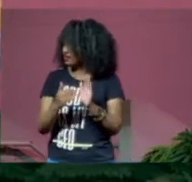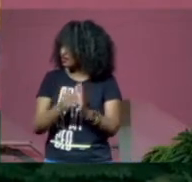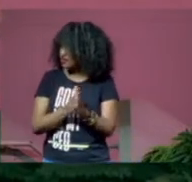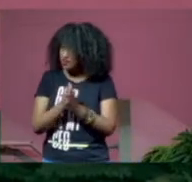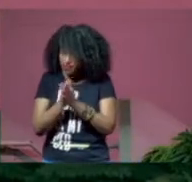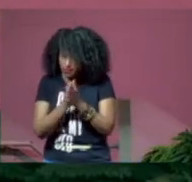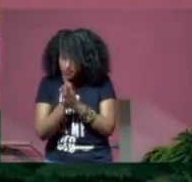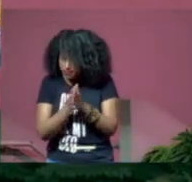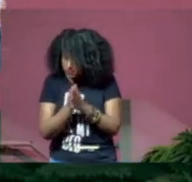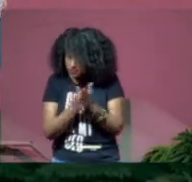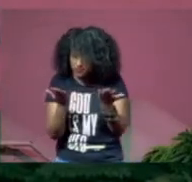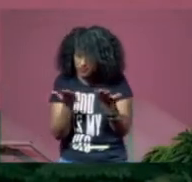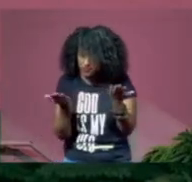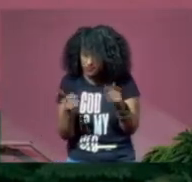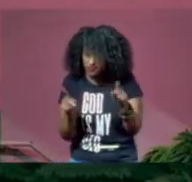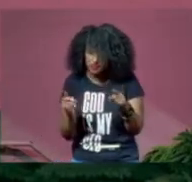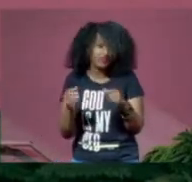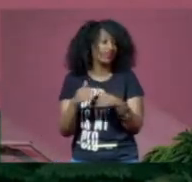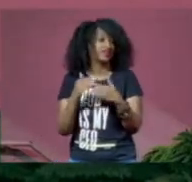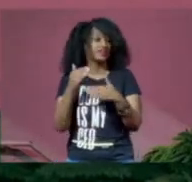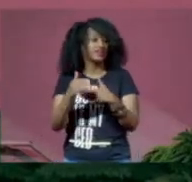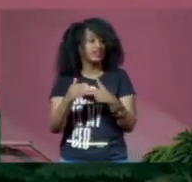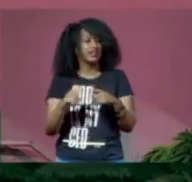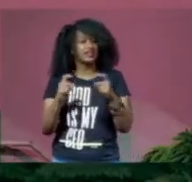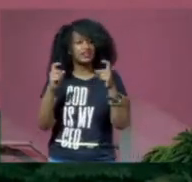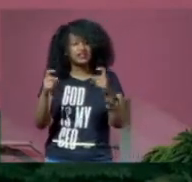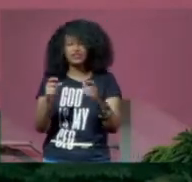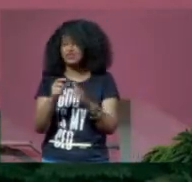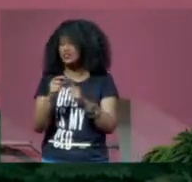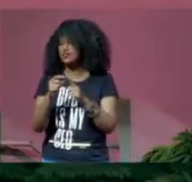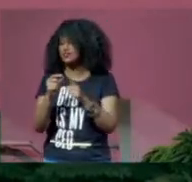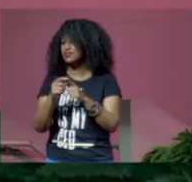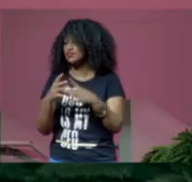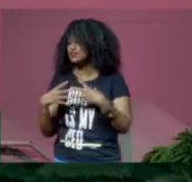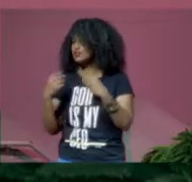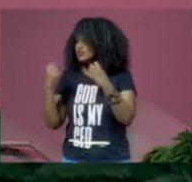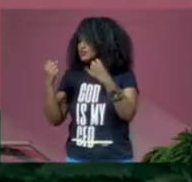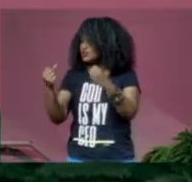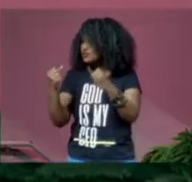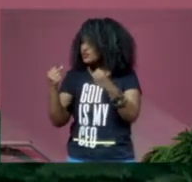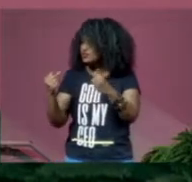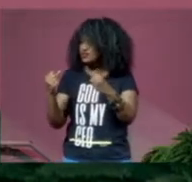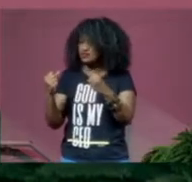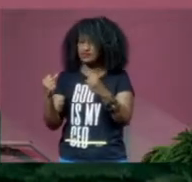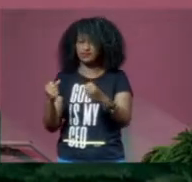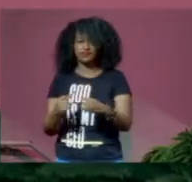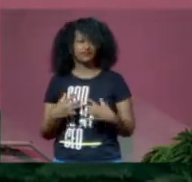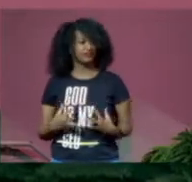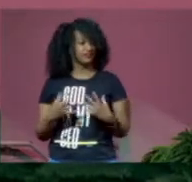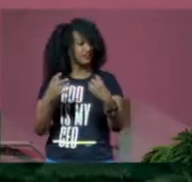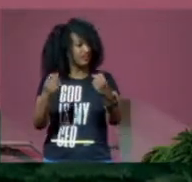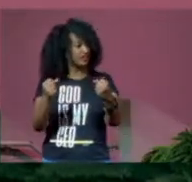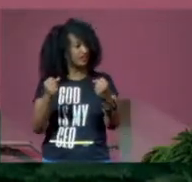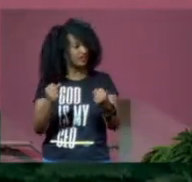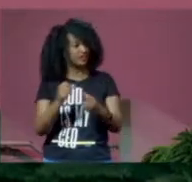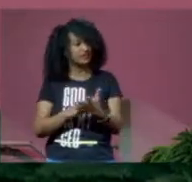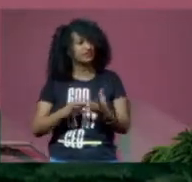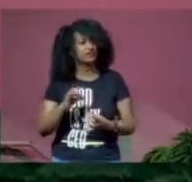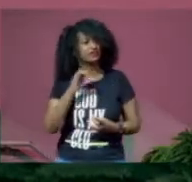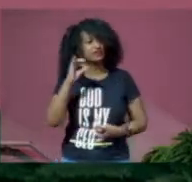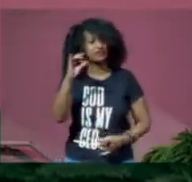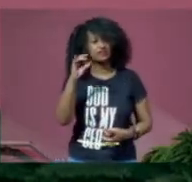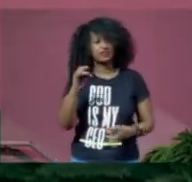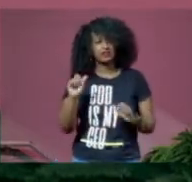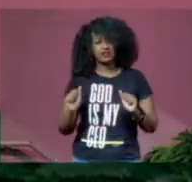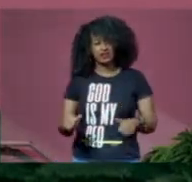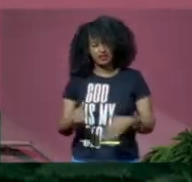a word, oh God, that will strengthen them to stand against peer pressure. Lord, send a word that strengthens them in their spirit so that they can run